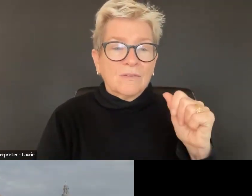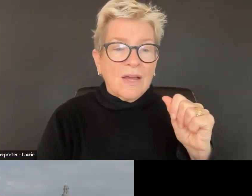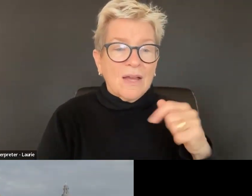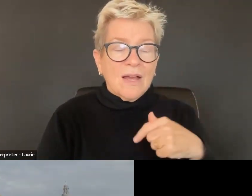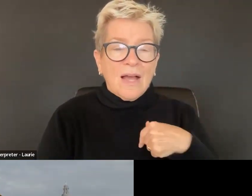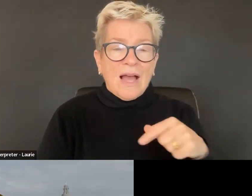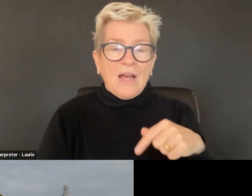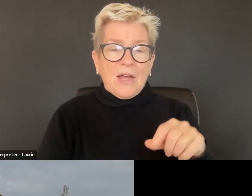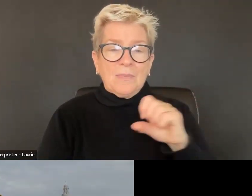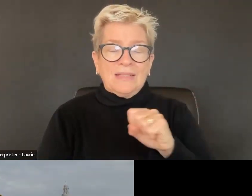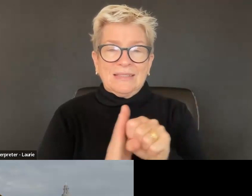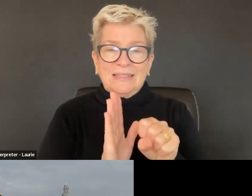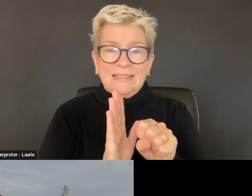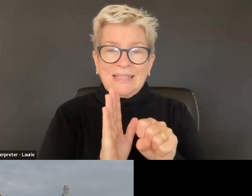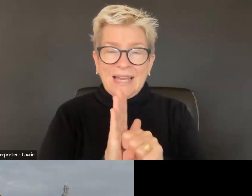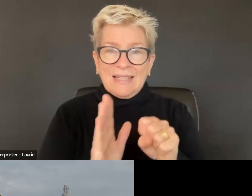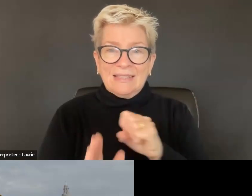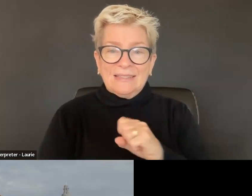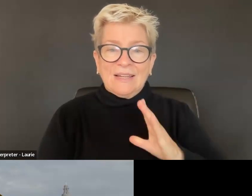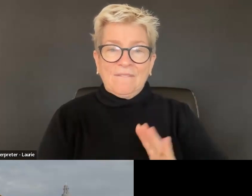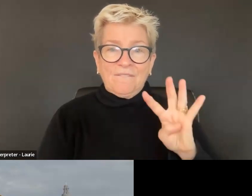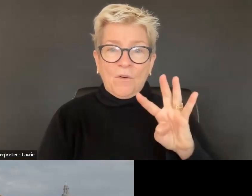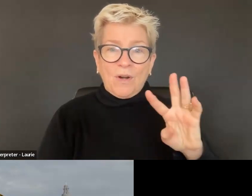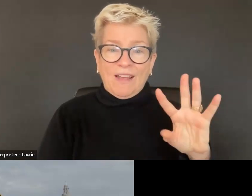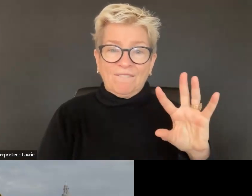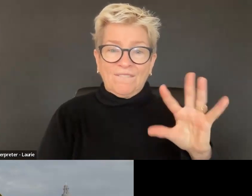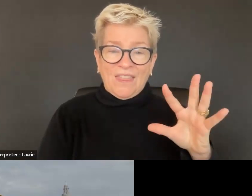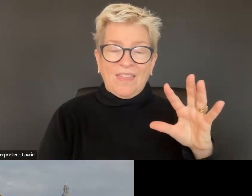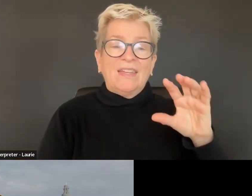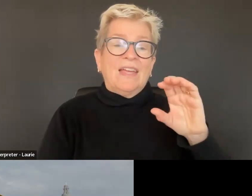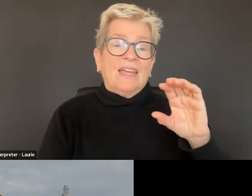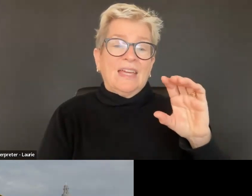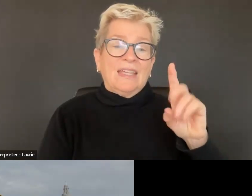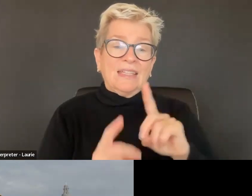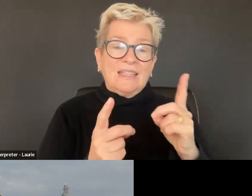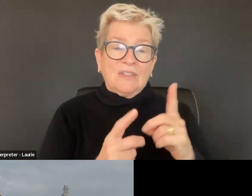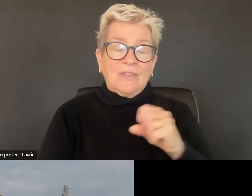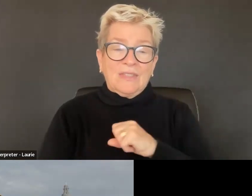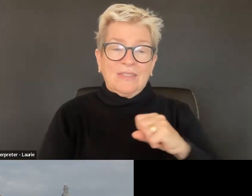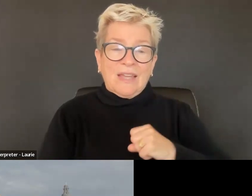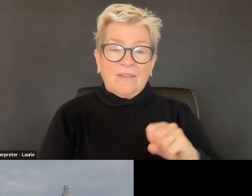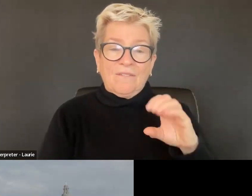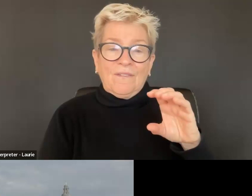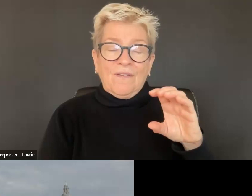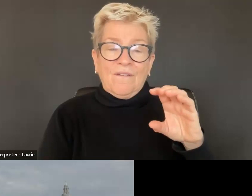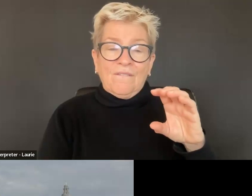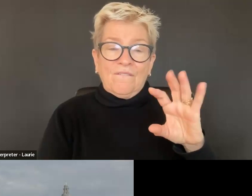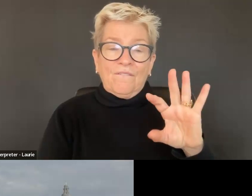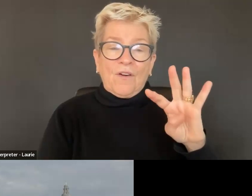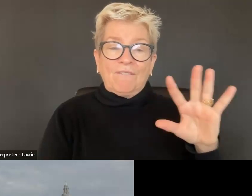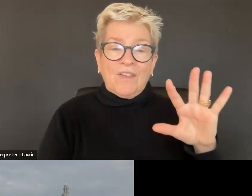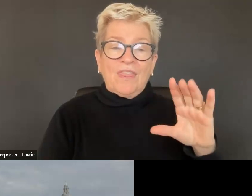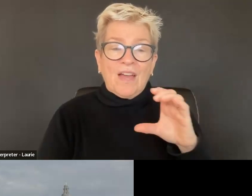45th District, and I represent the Senate Democratic Caucus on this wonderful task